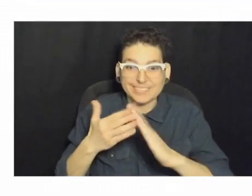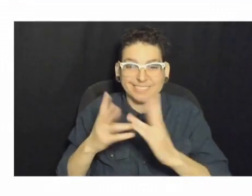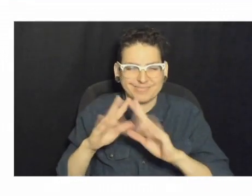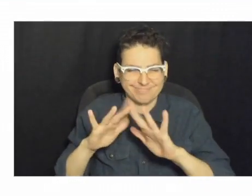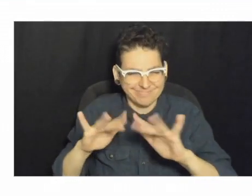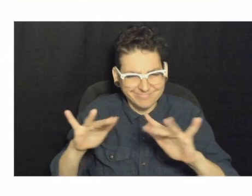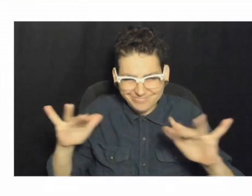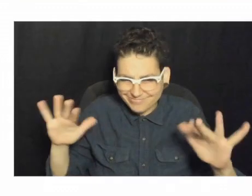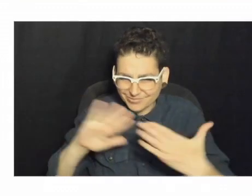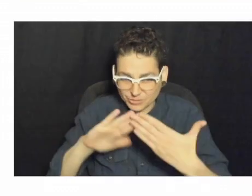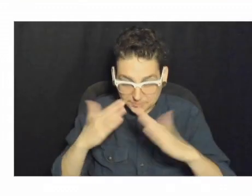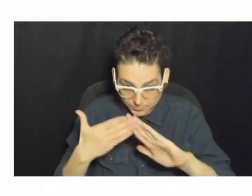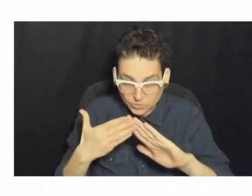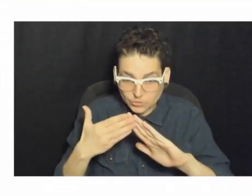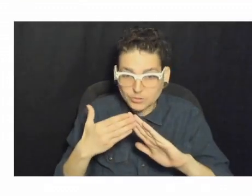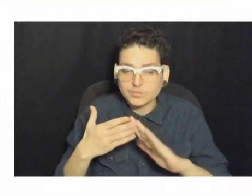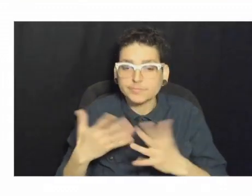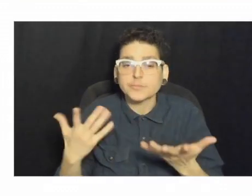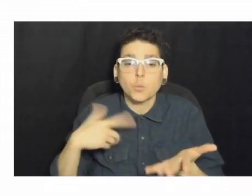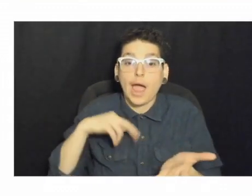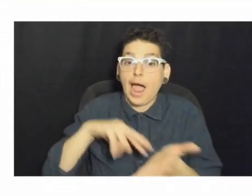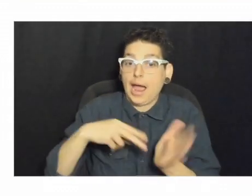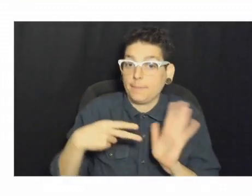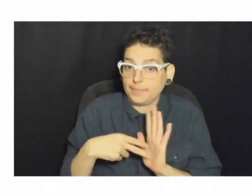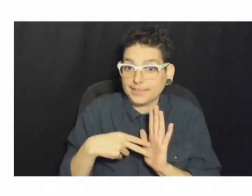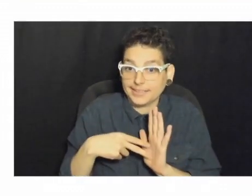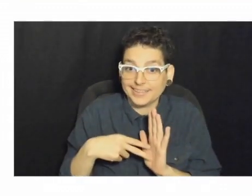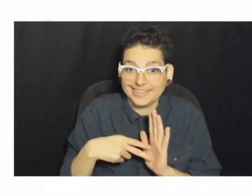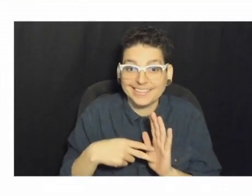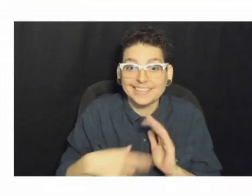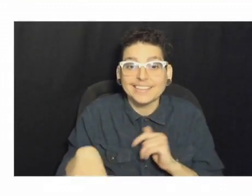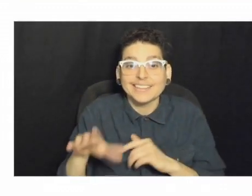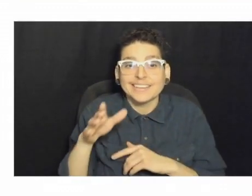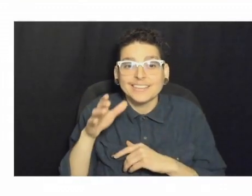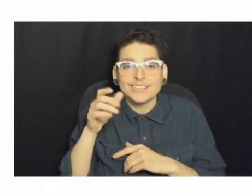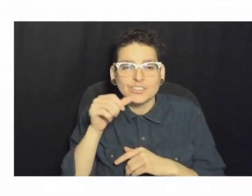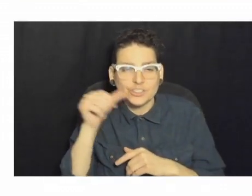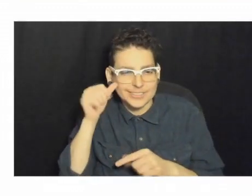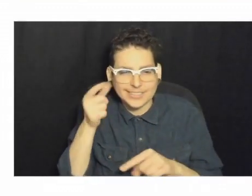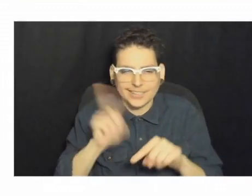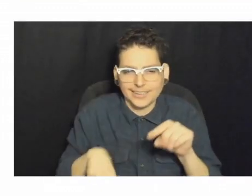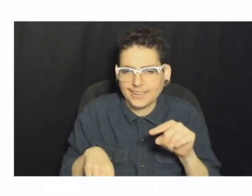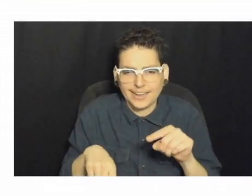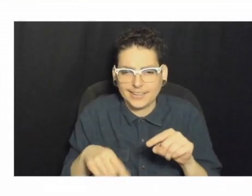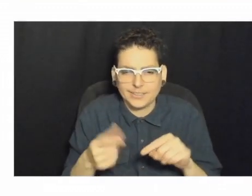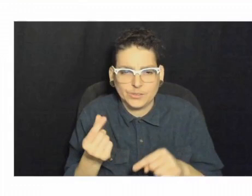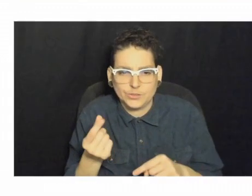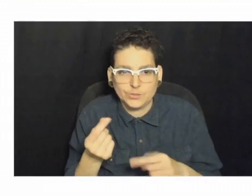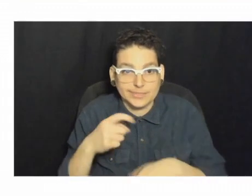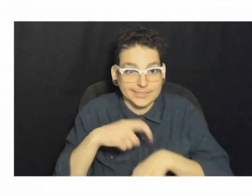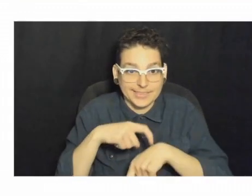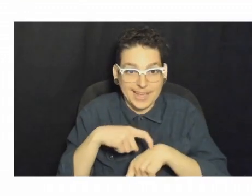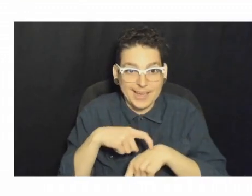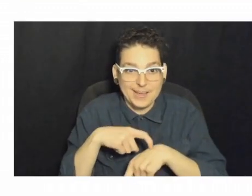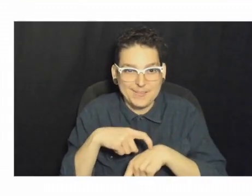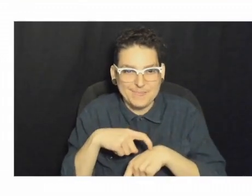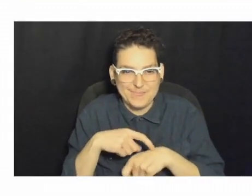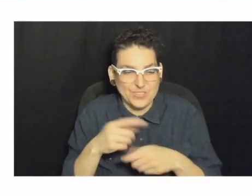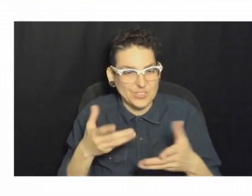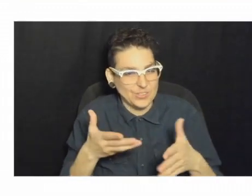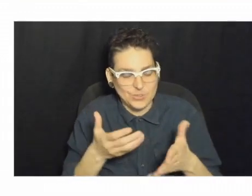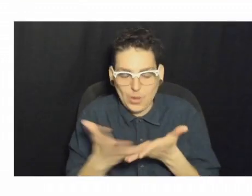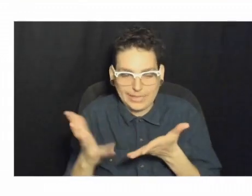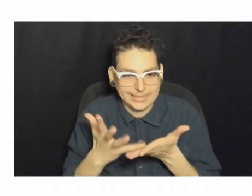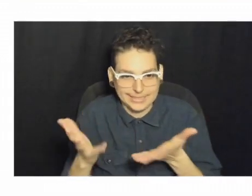it at the time of the crisis. This is a long-term effort. So engaging people in strategic planning and making them part of